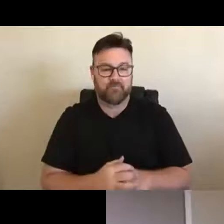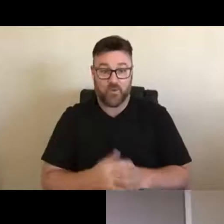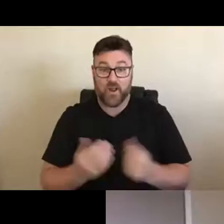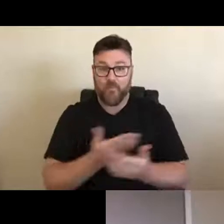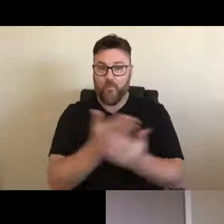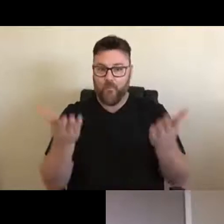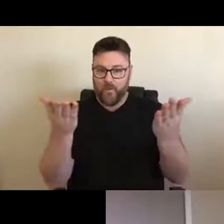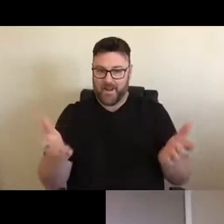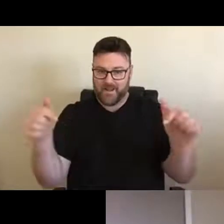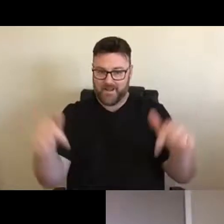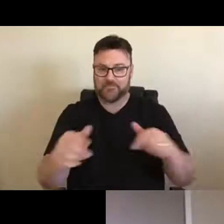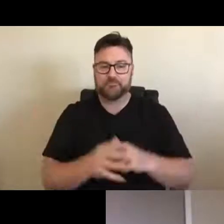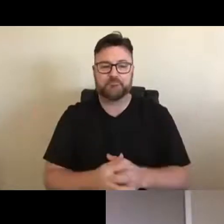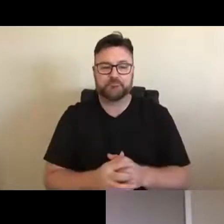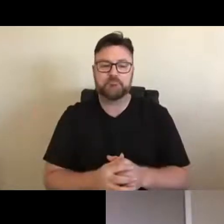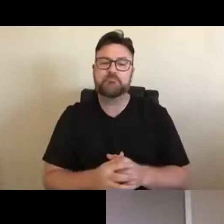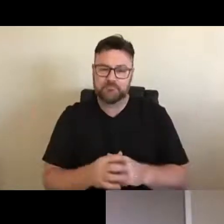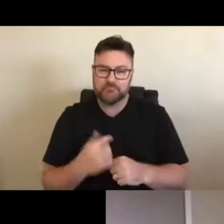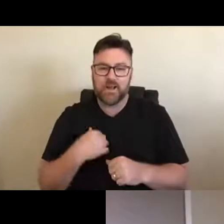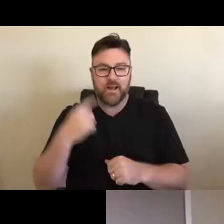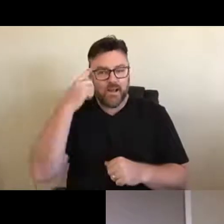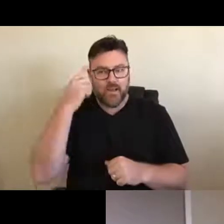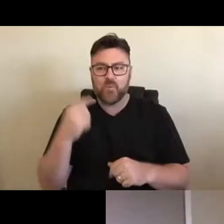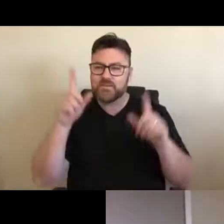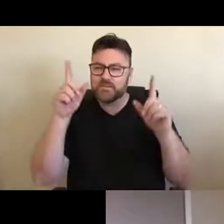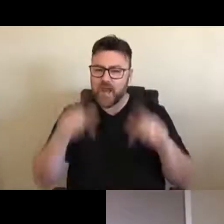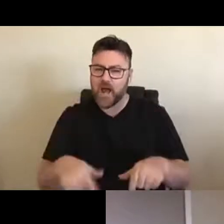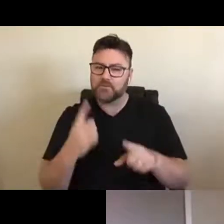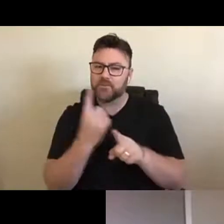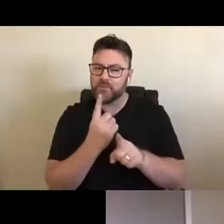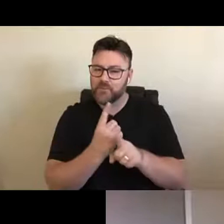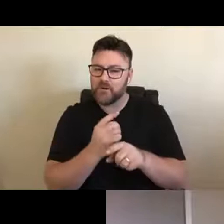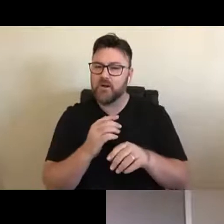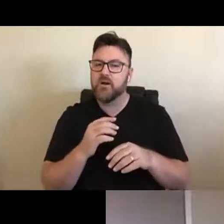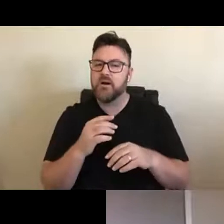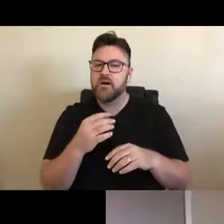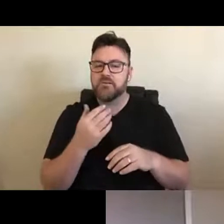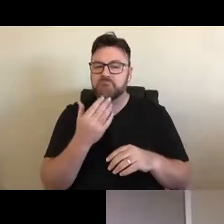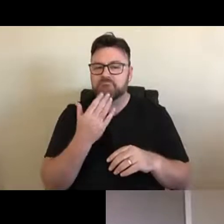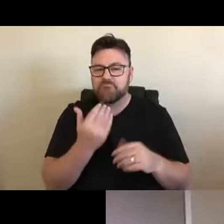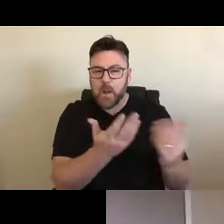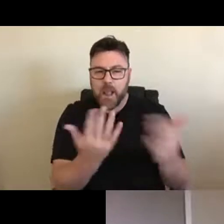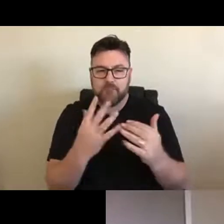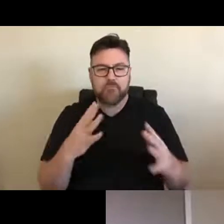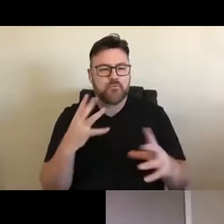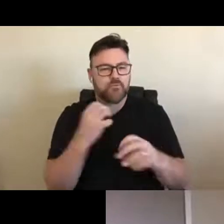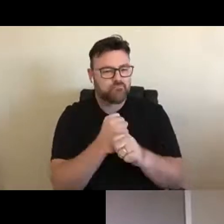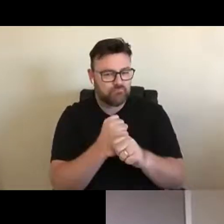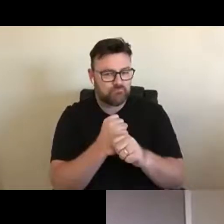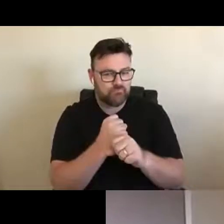present. We might just start with the conversation, getting a brief overview from all of our speakers